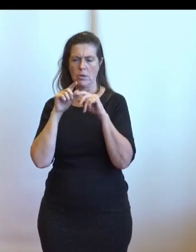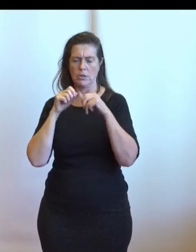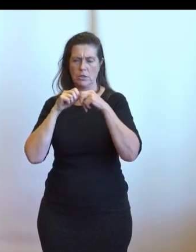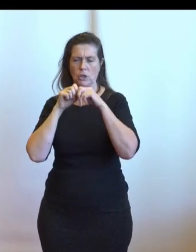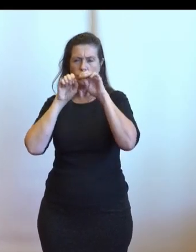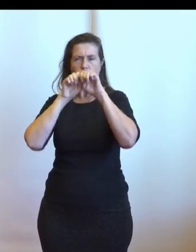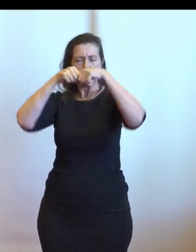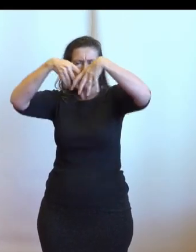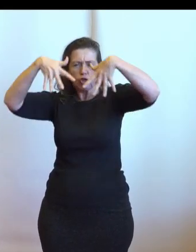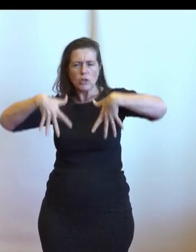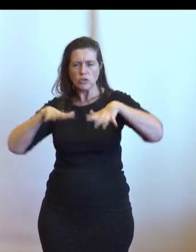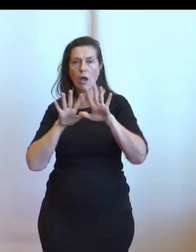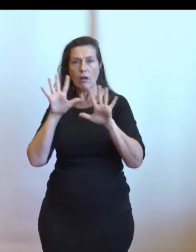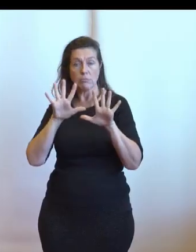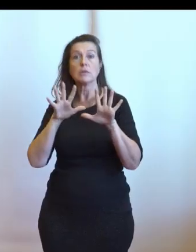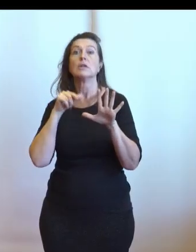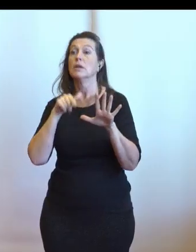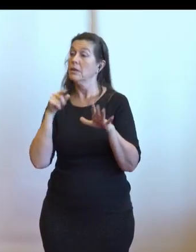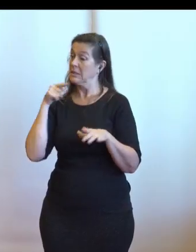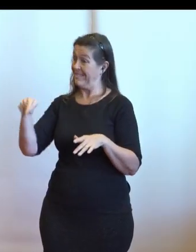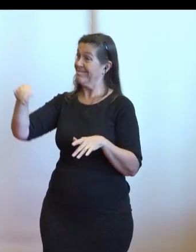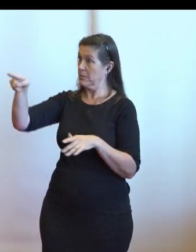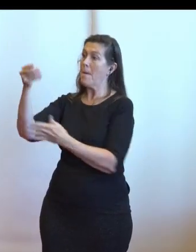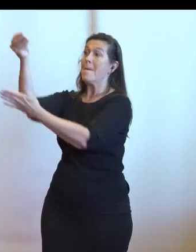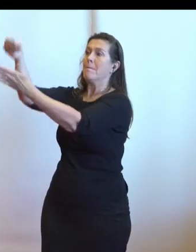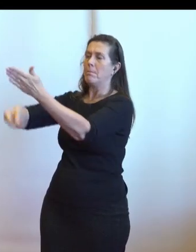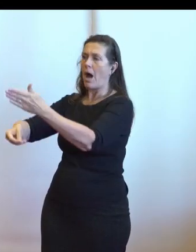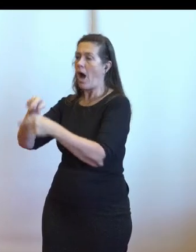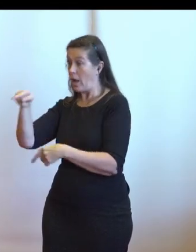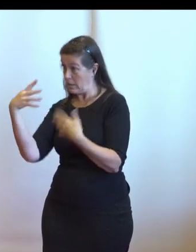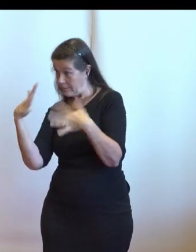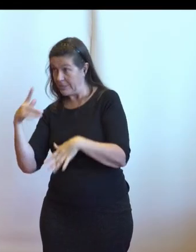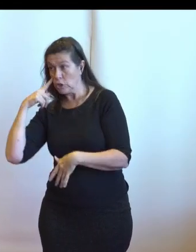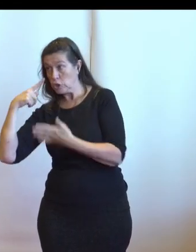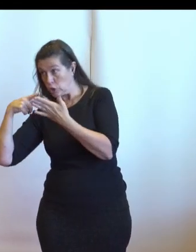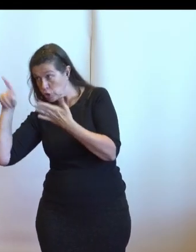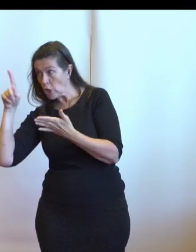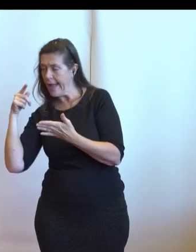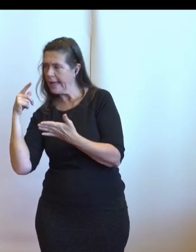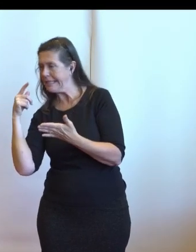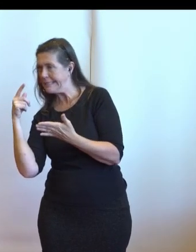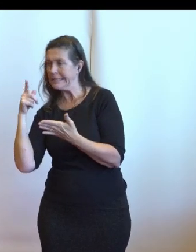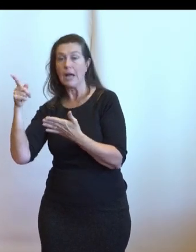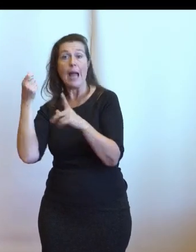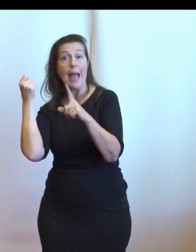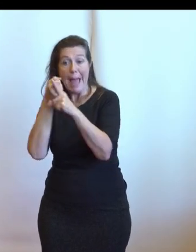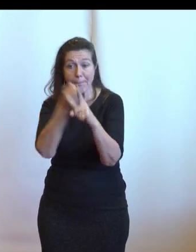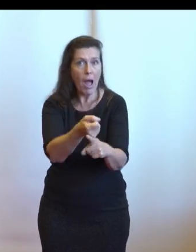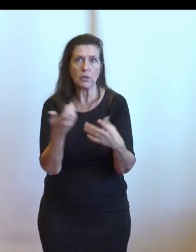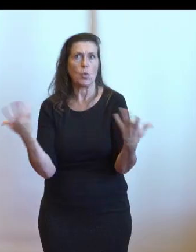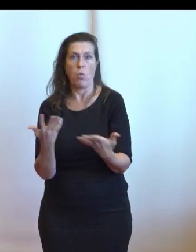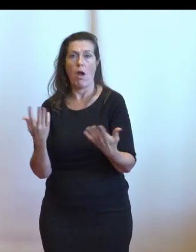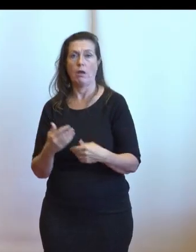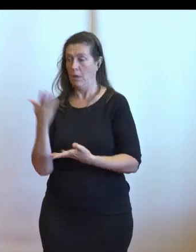asked by an internal customer to go out and purchase something, they say, have you checked on the impact? You know, have you looked into whether or not this truly